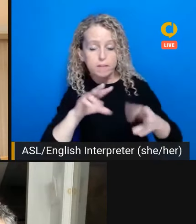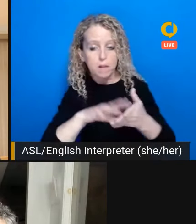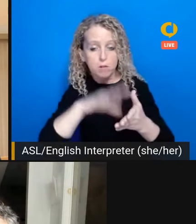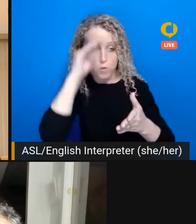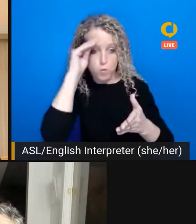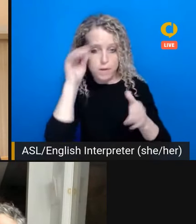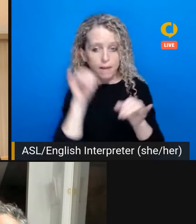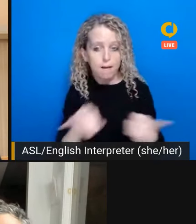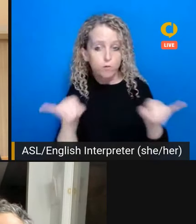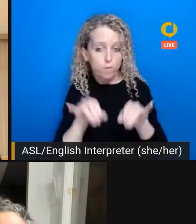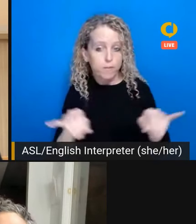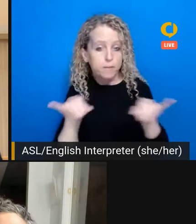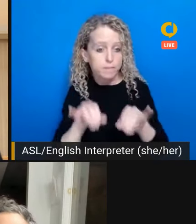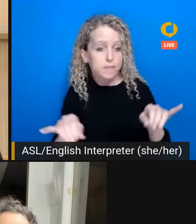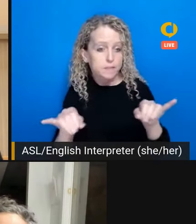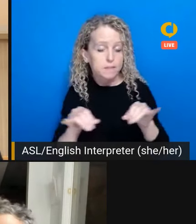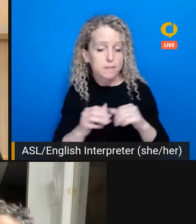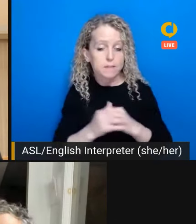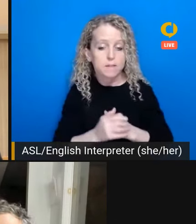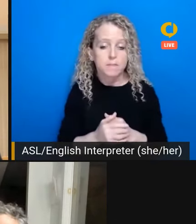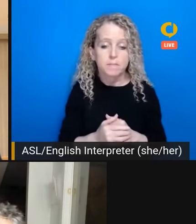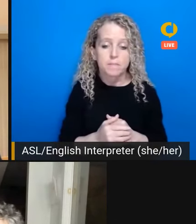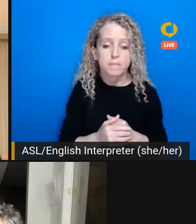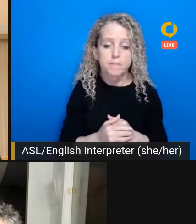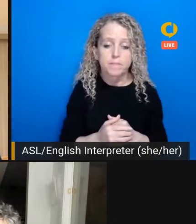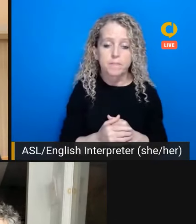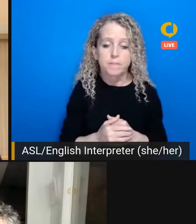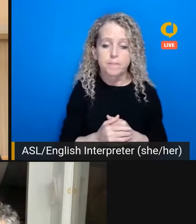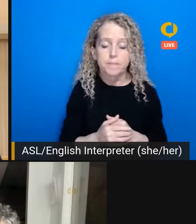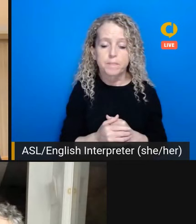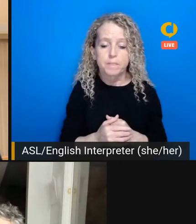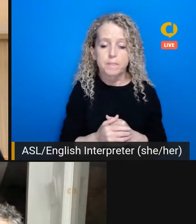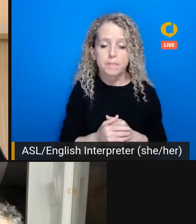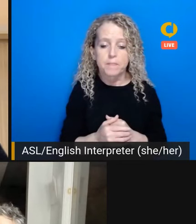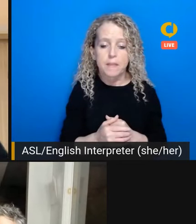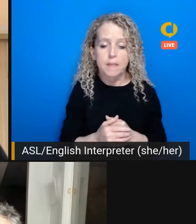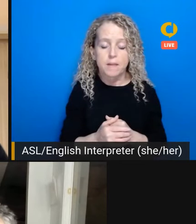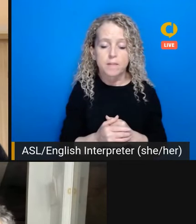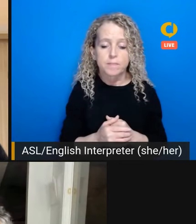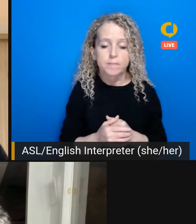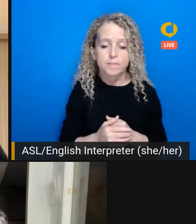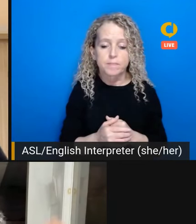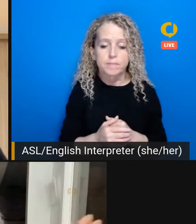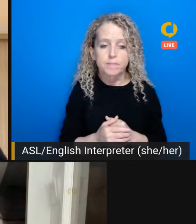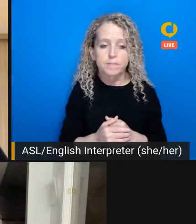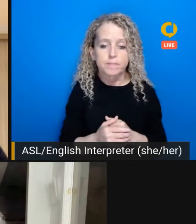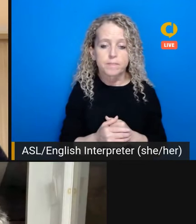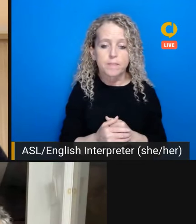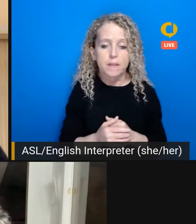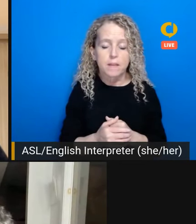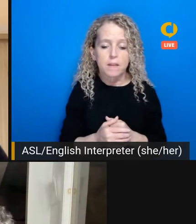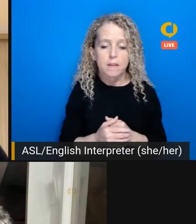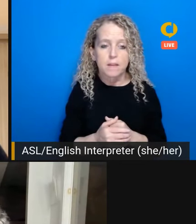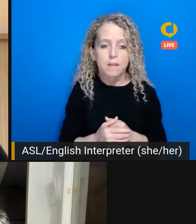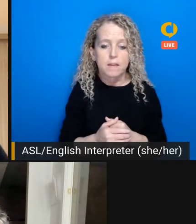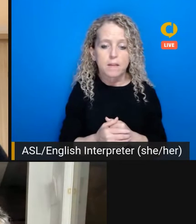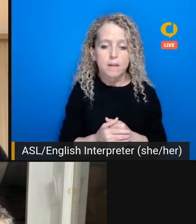AI, which is not, doesn't seem like they'll look at a picture and they'll say that's a streetlight, and they'll look at another picture and